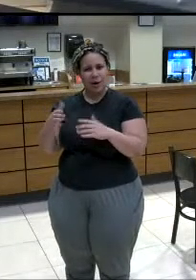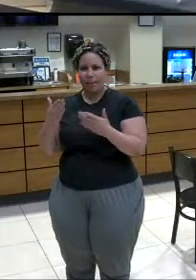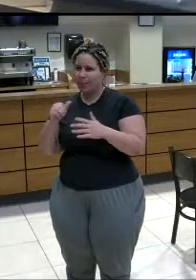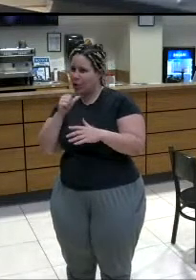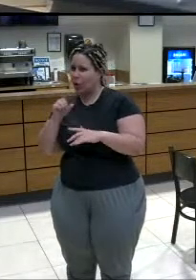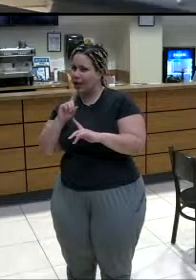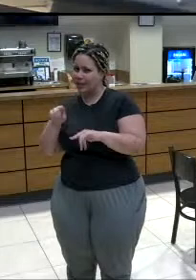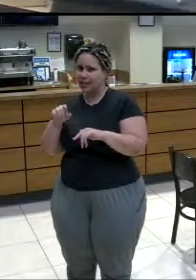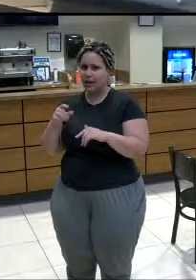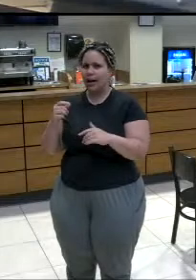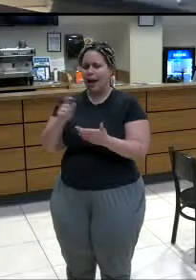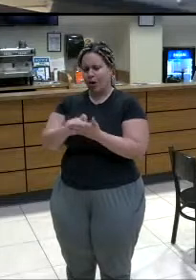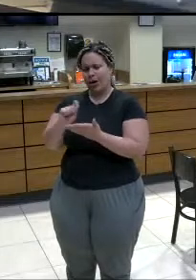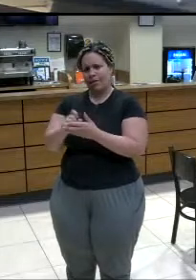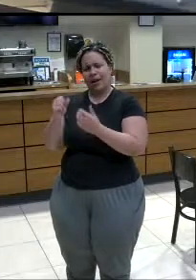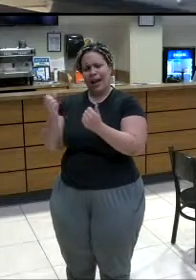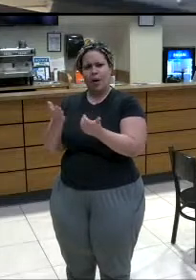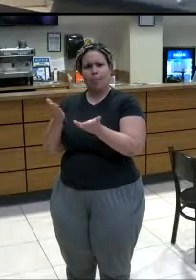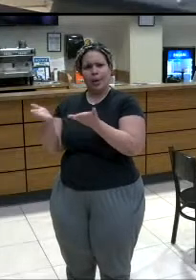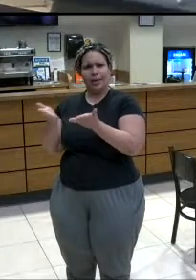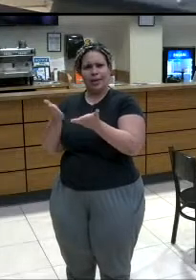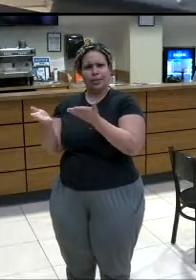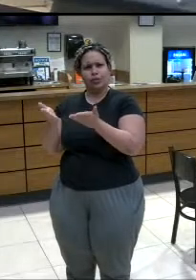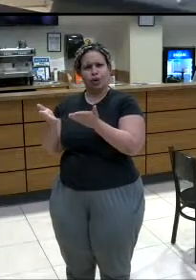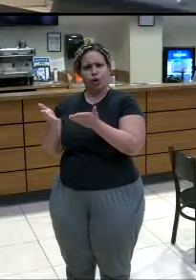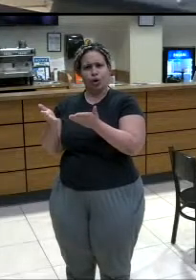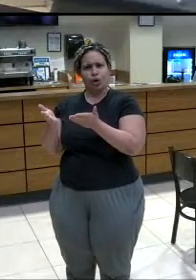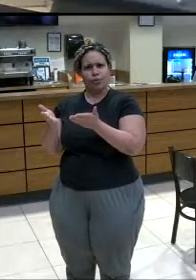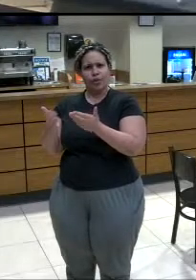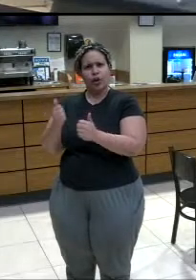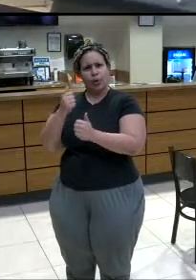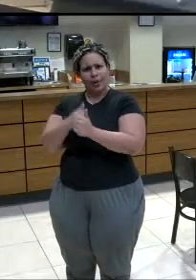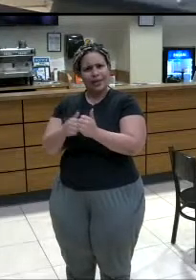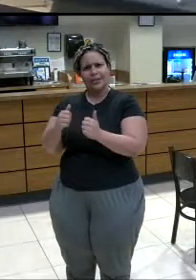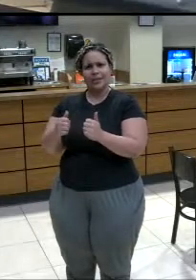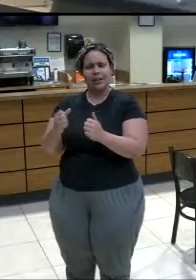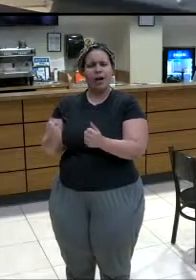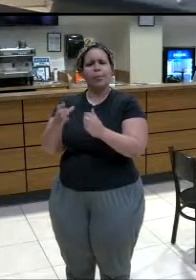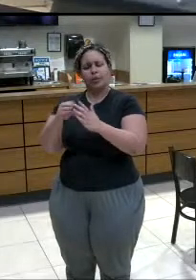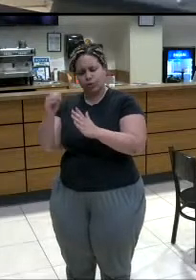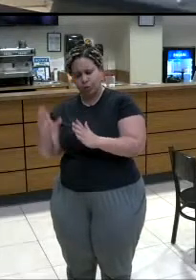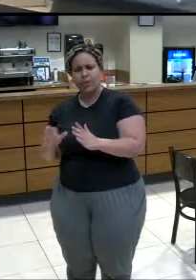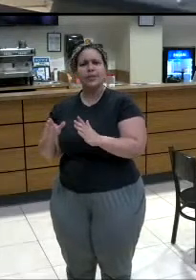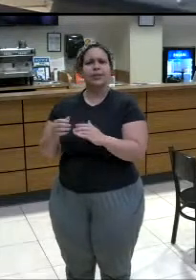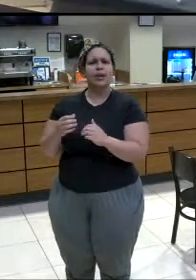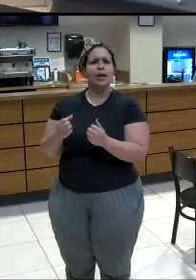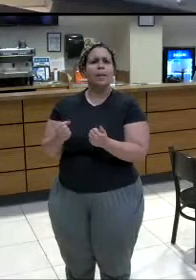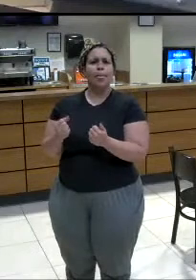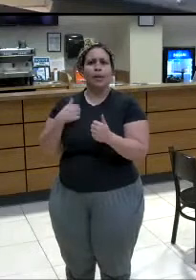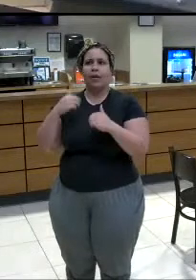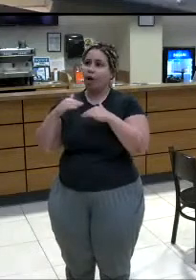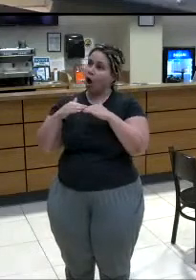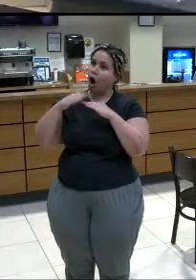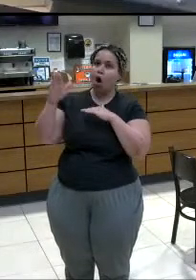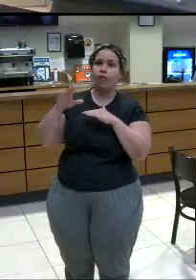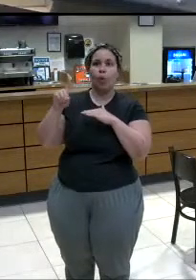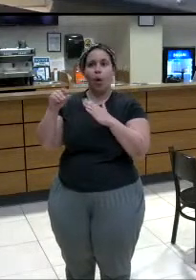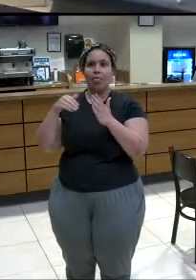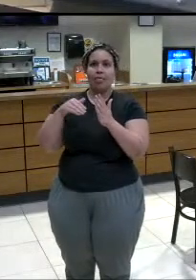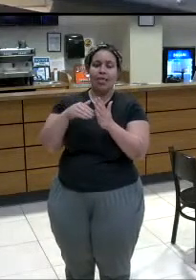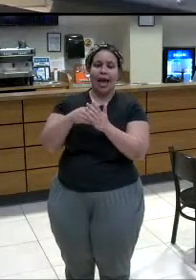many students are served by each social worker, and then you came out, you like answered all of my questions, and then you were like, we have over 1,000 referrals,